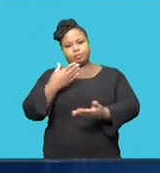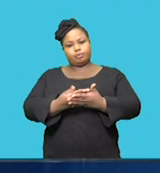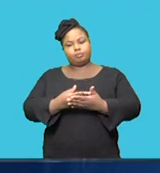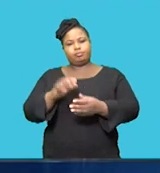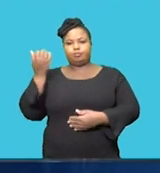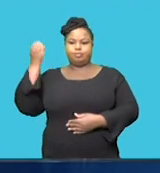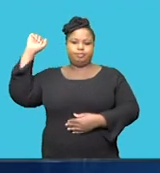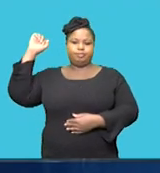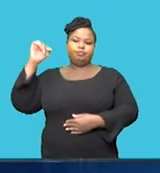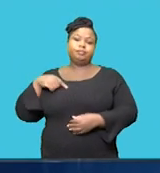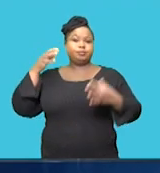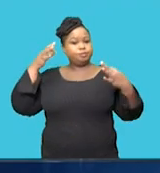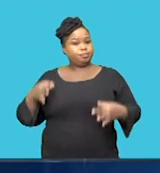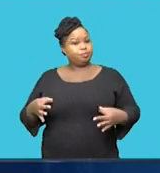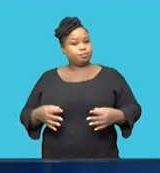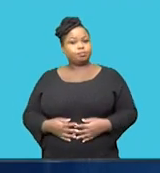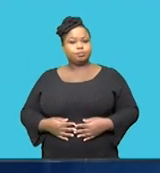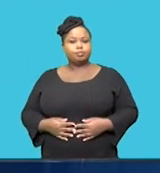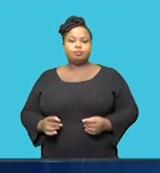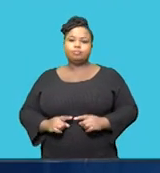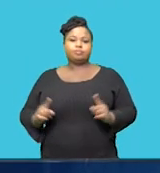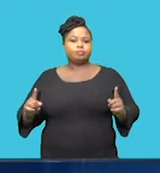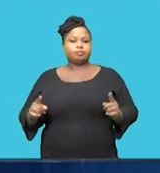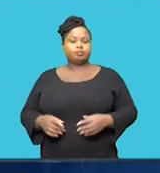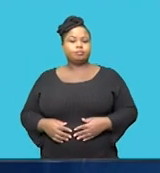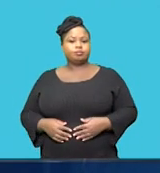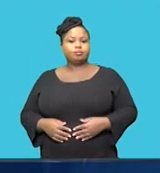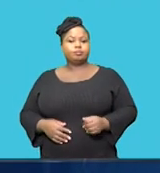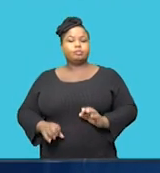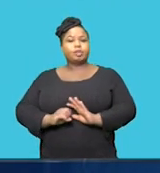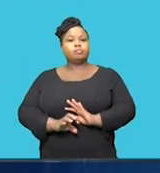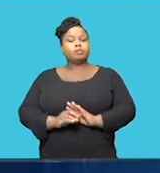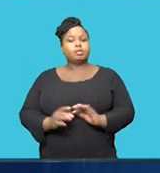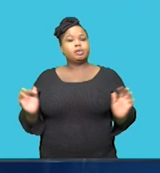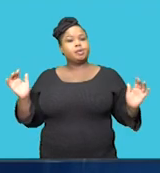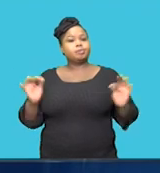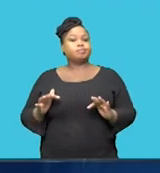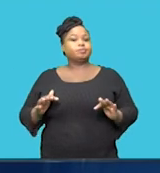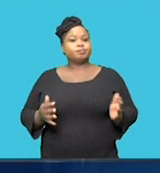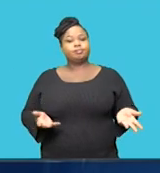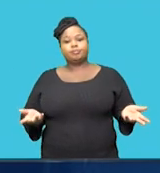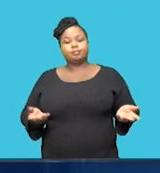decision. But instead, they have been clamoring for media attention,